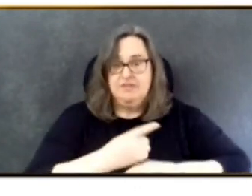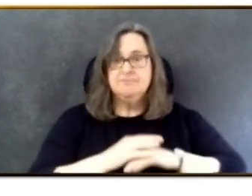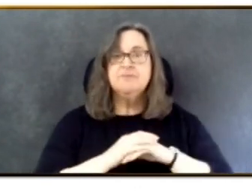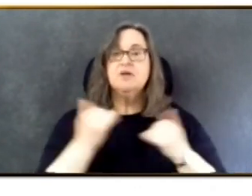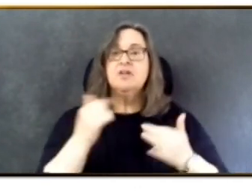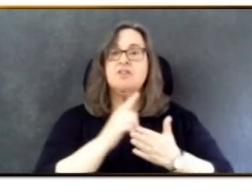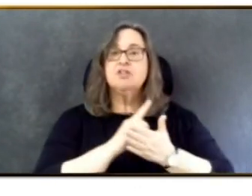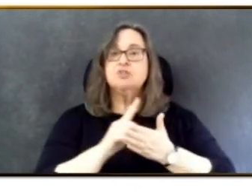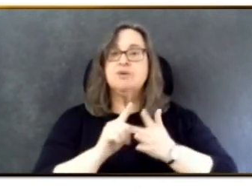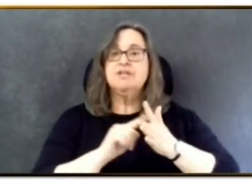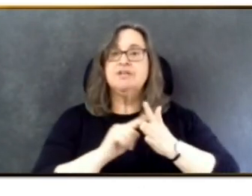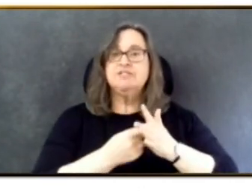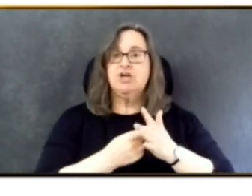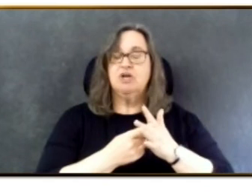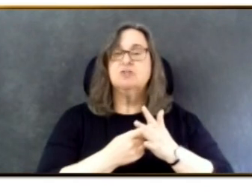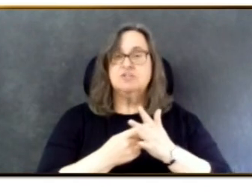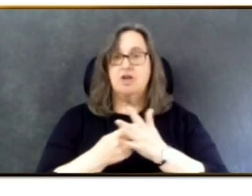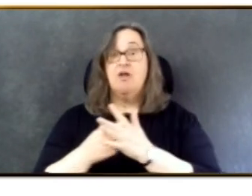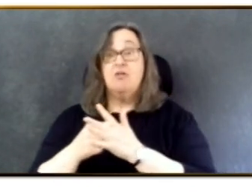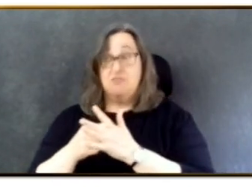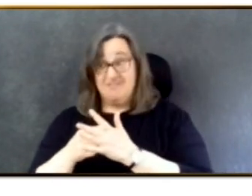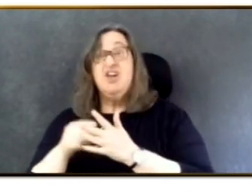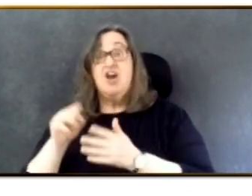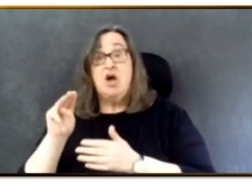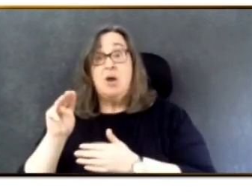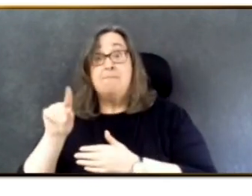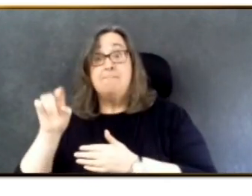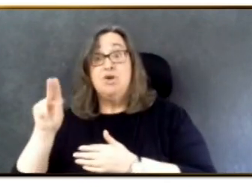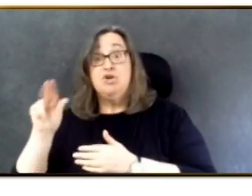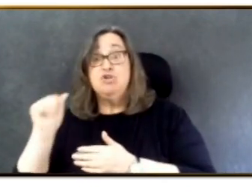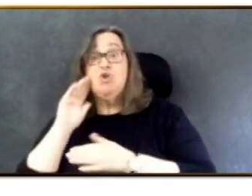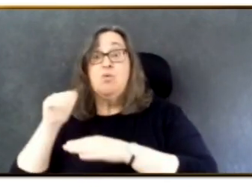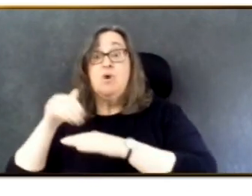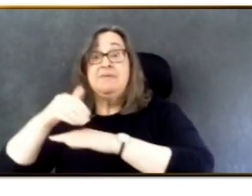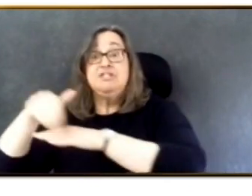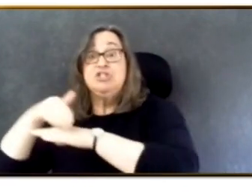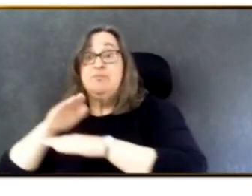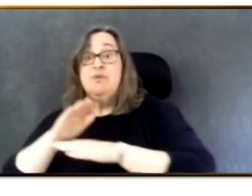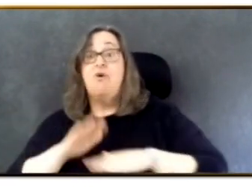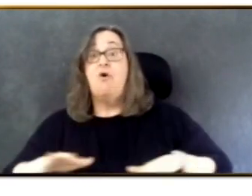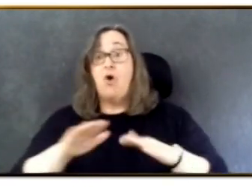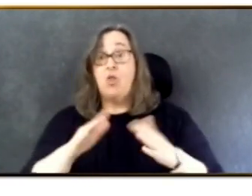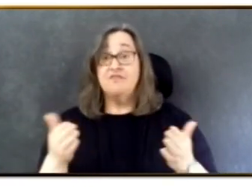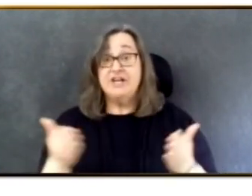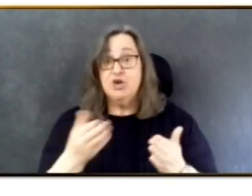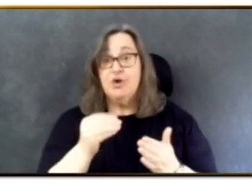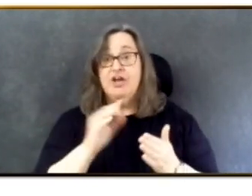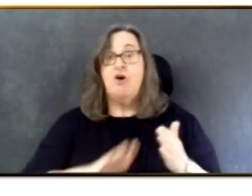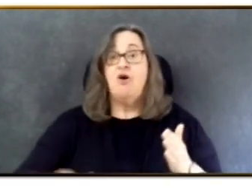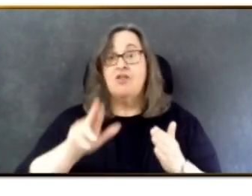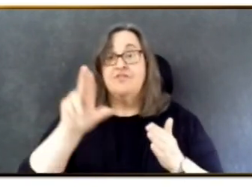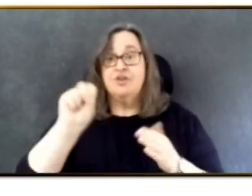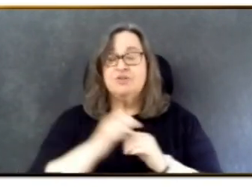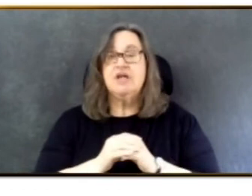the beginning of Moderna shipments here and across the nation. Today and tomorrow,